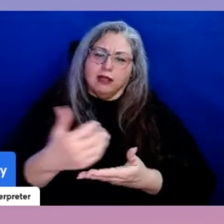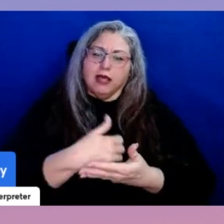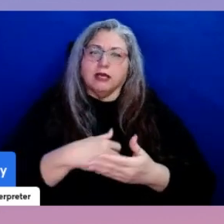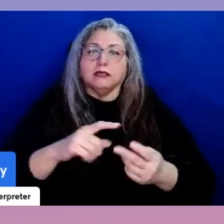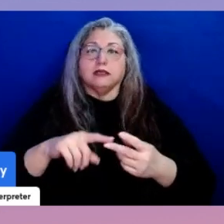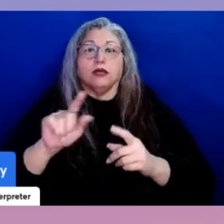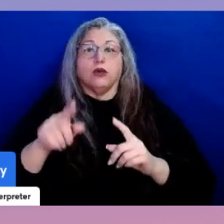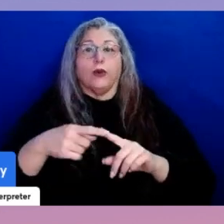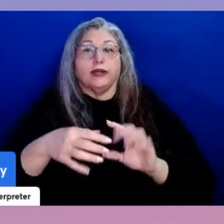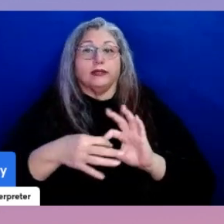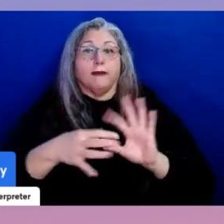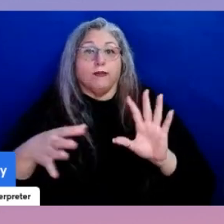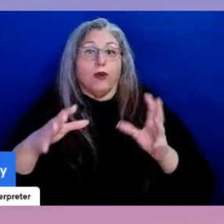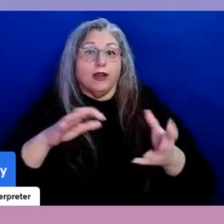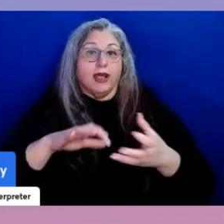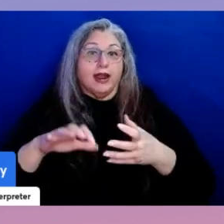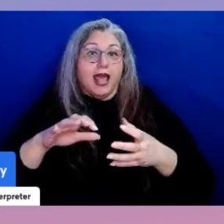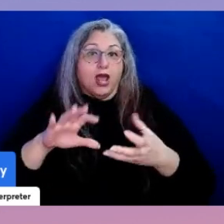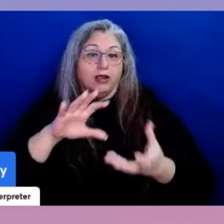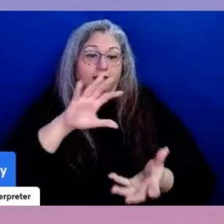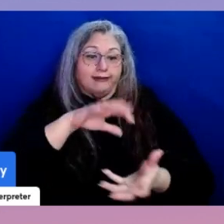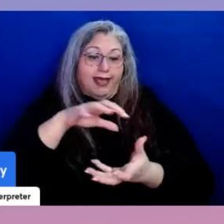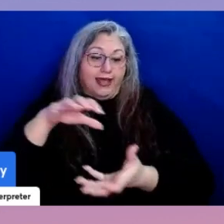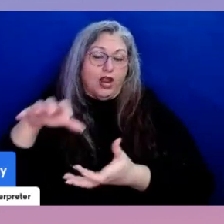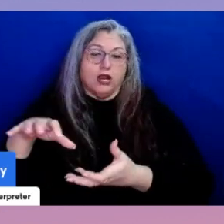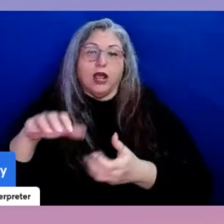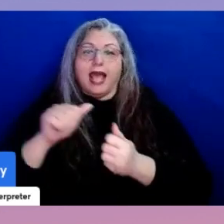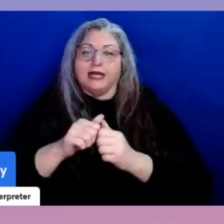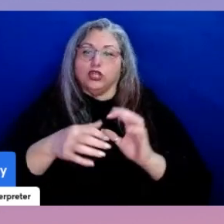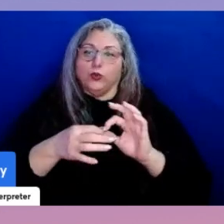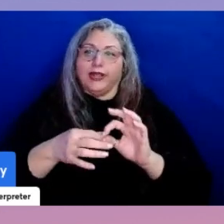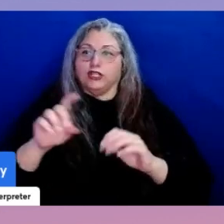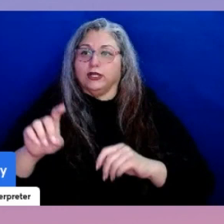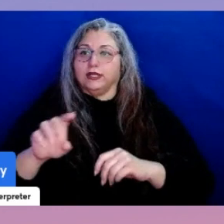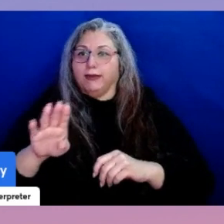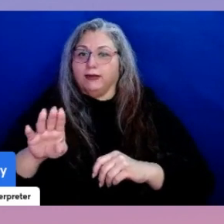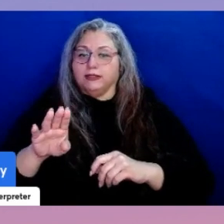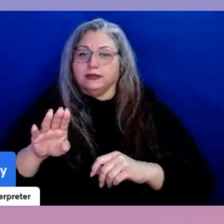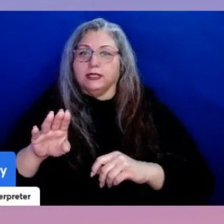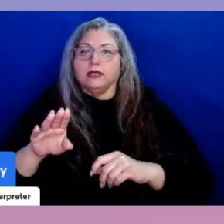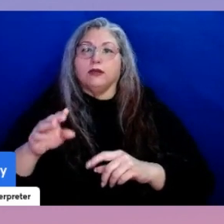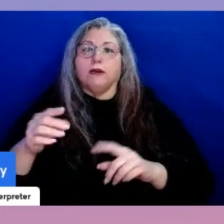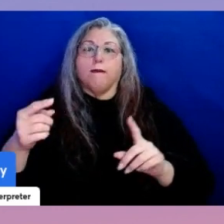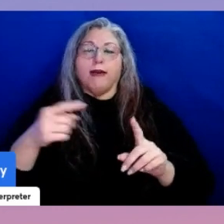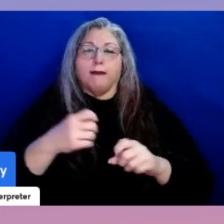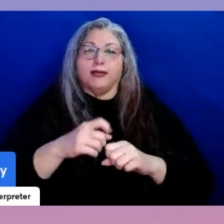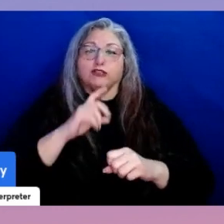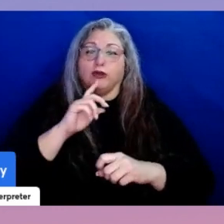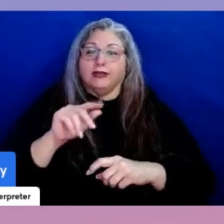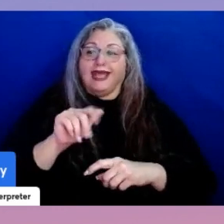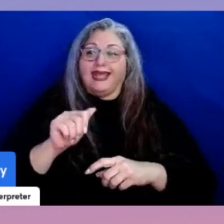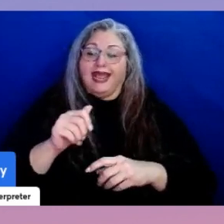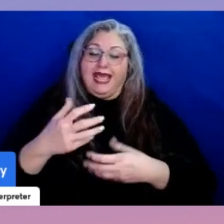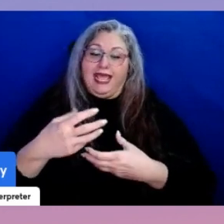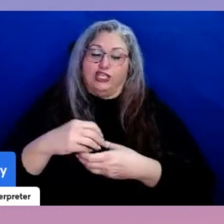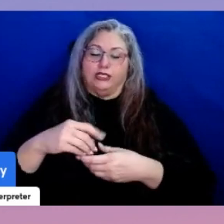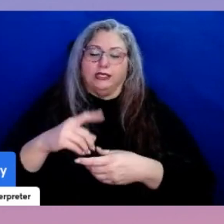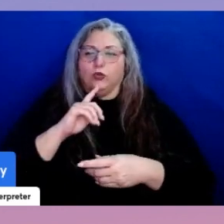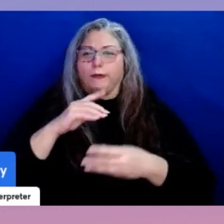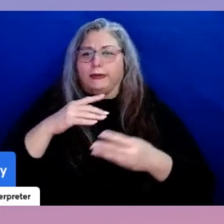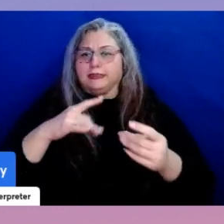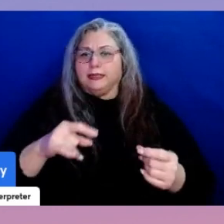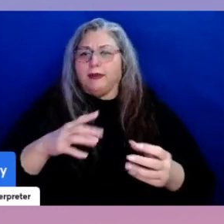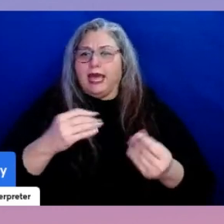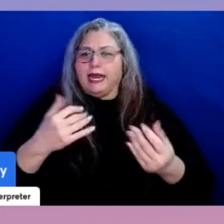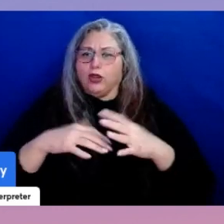can leverage Cloud SQL as a relational database backend, ensuring that data ingestion is seamless and well integrated into the